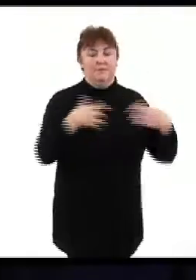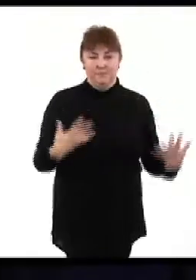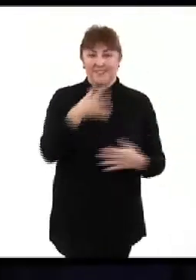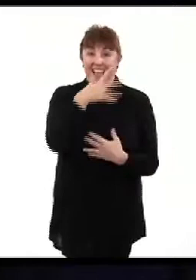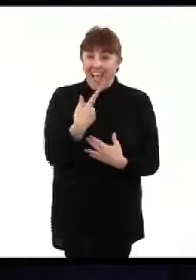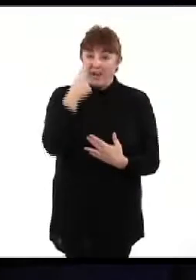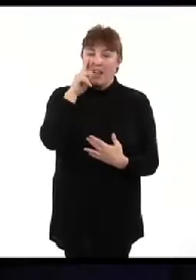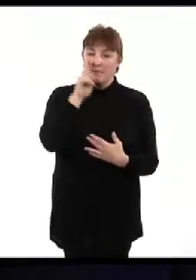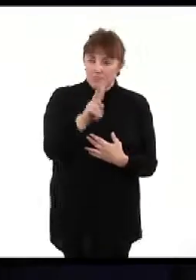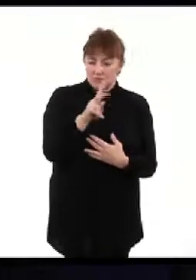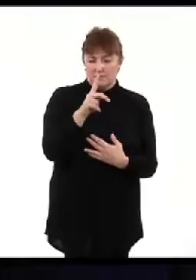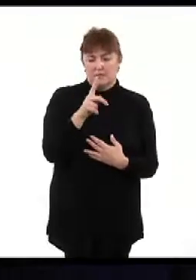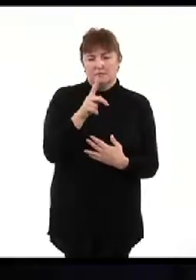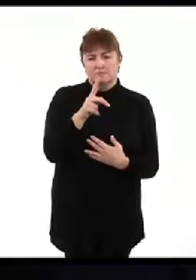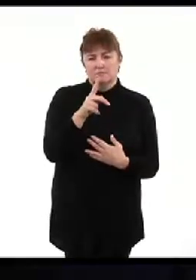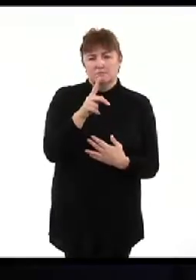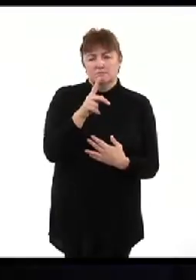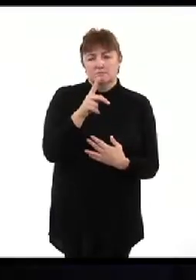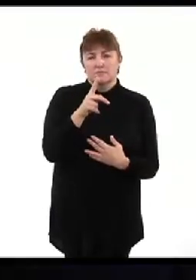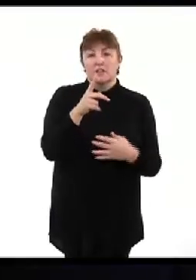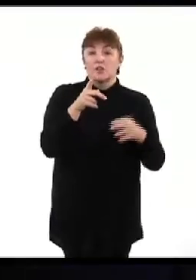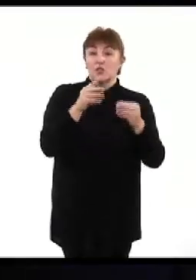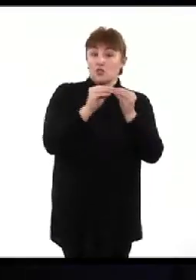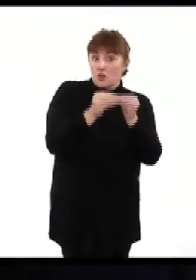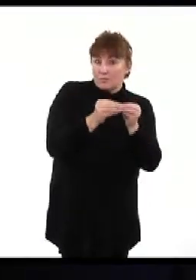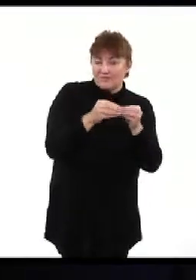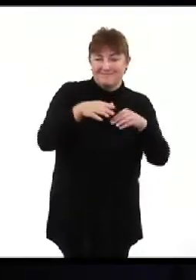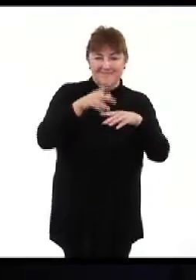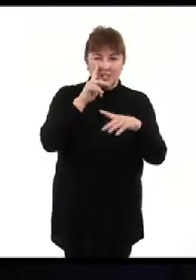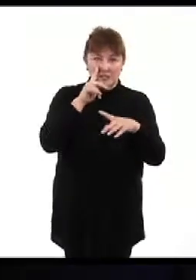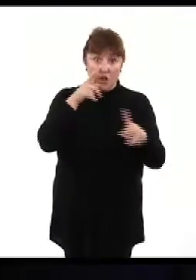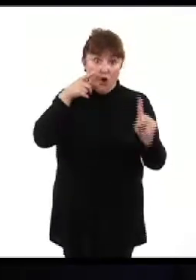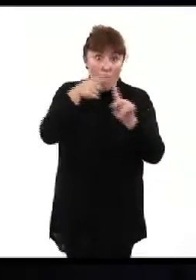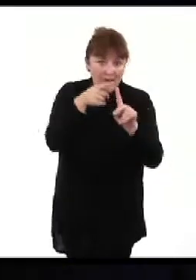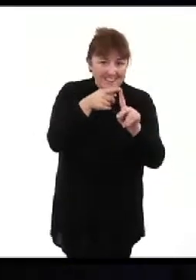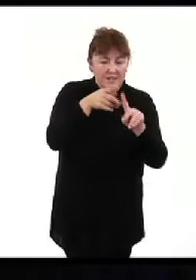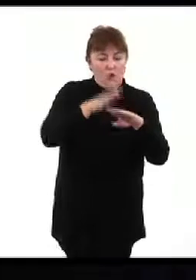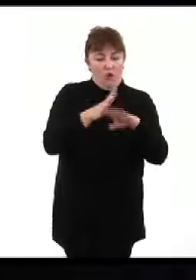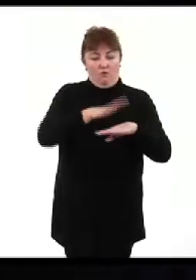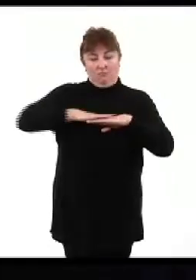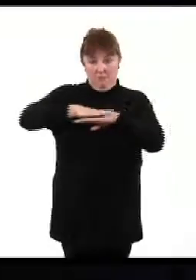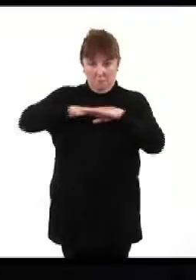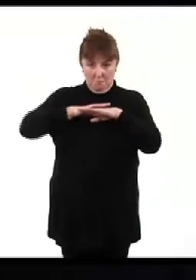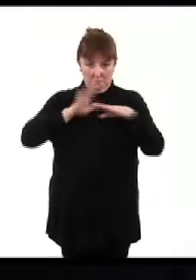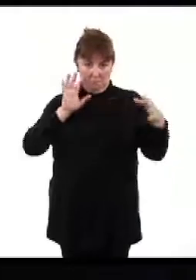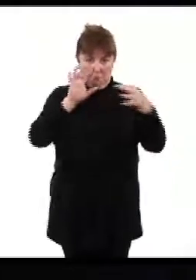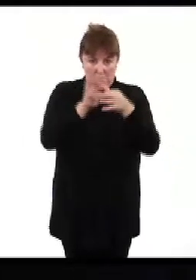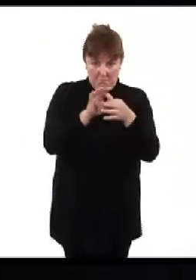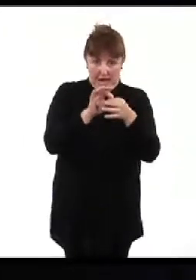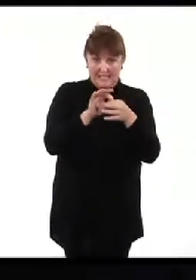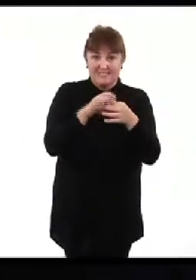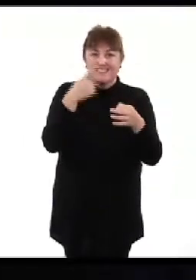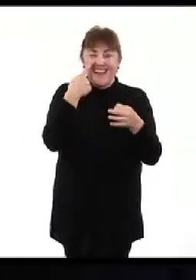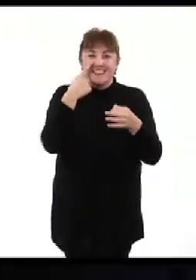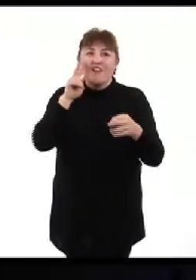target task with a baseline task, a task that we use to sort of subtract out or to get